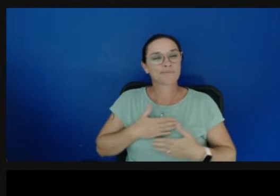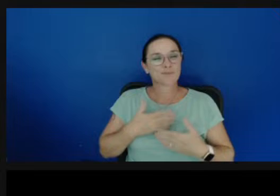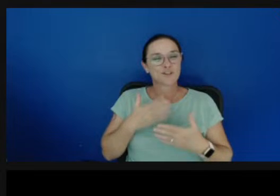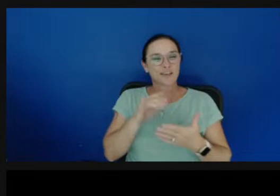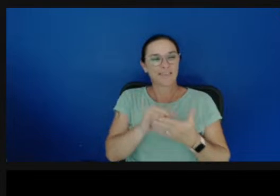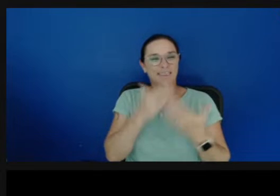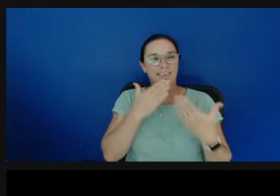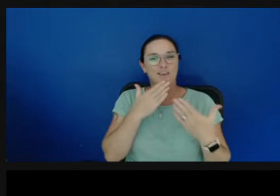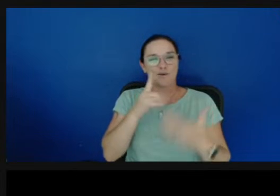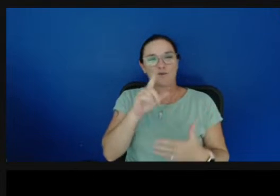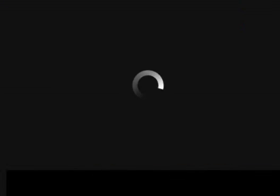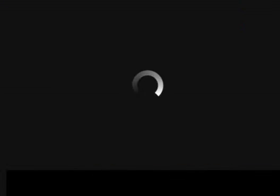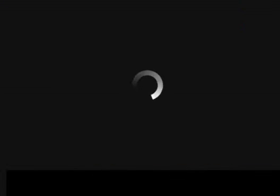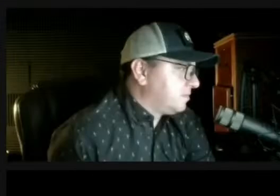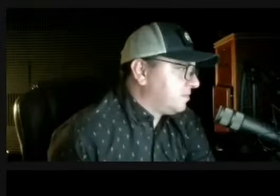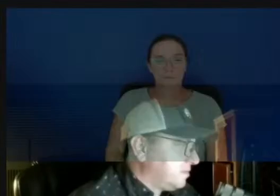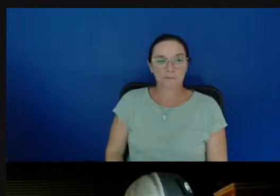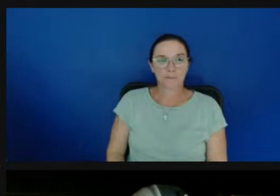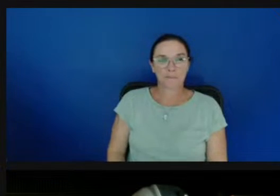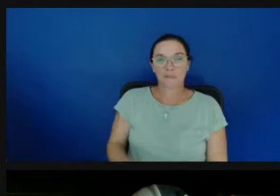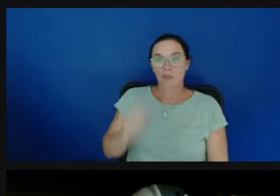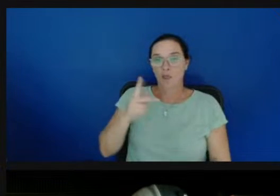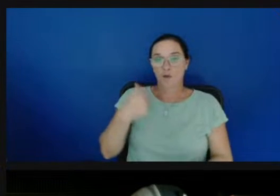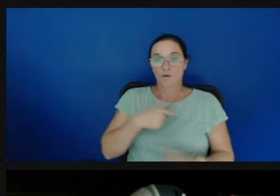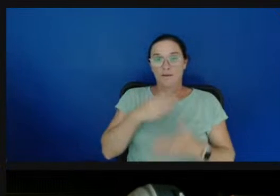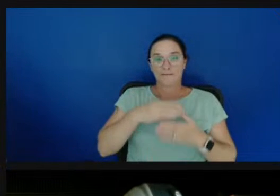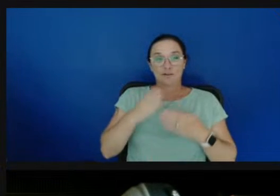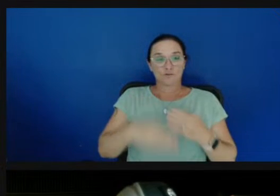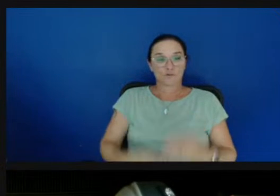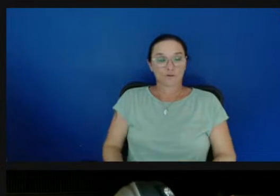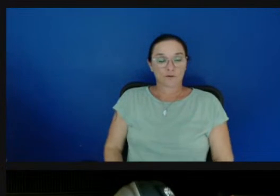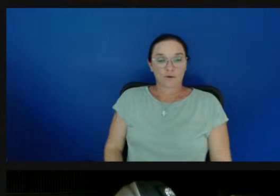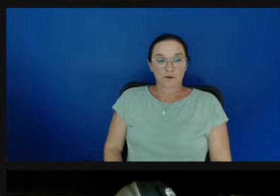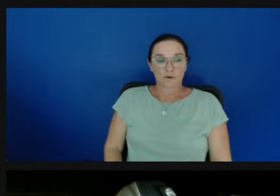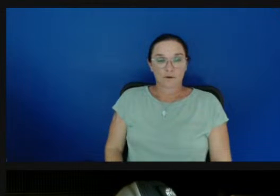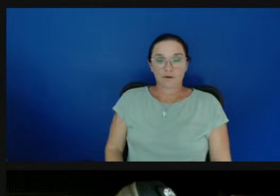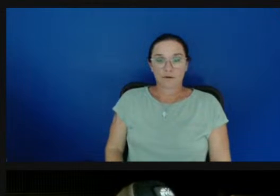Absolutely. Wrap it up here.